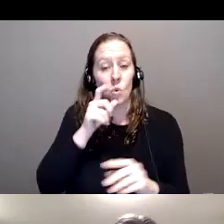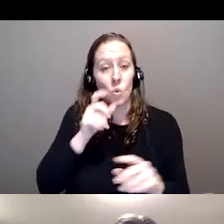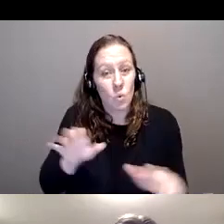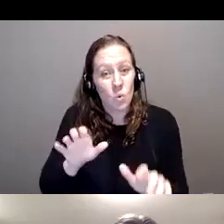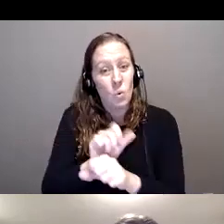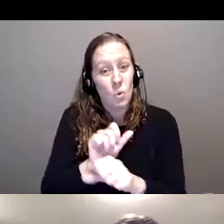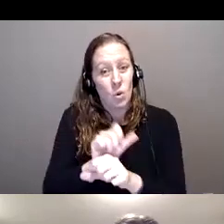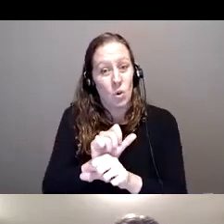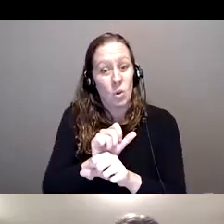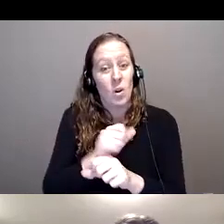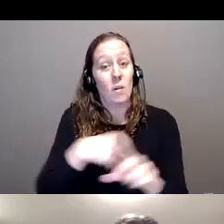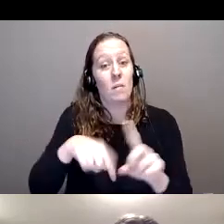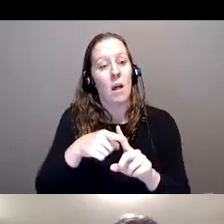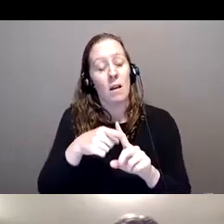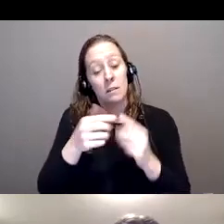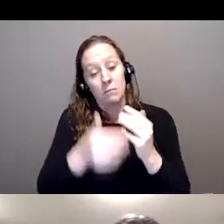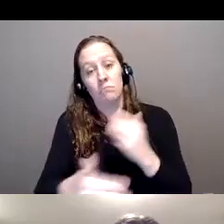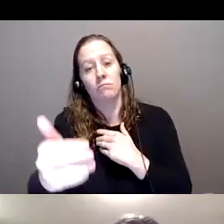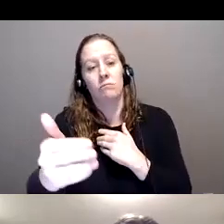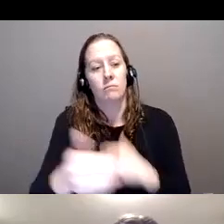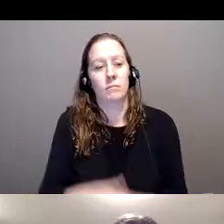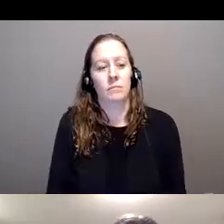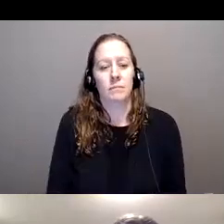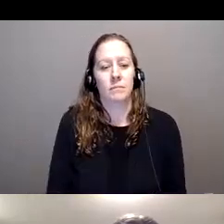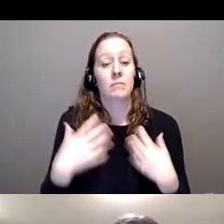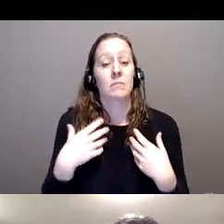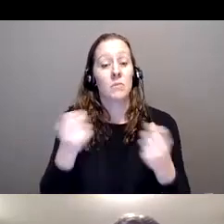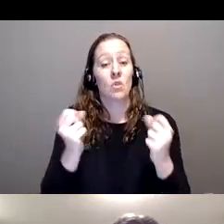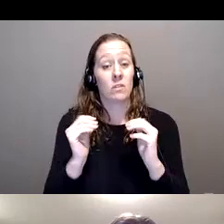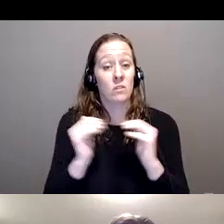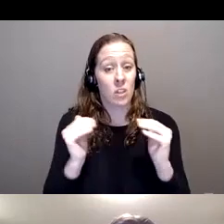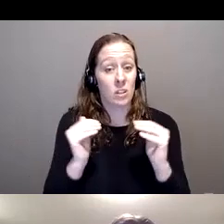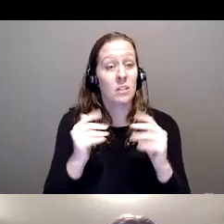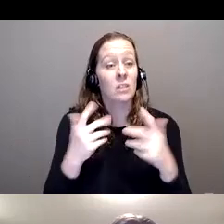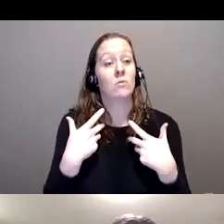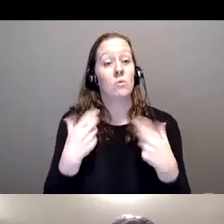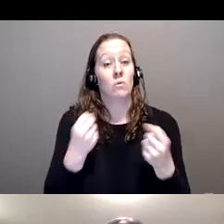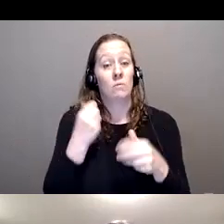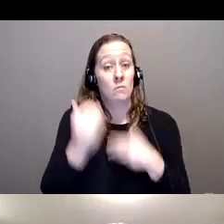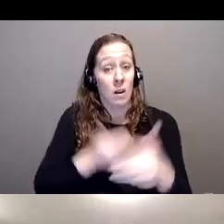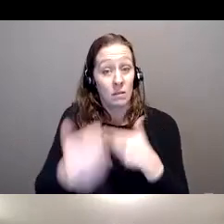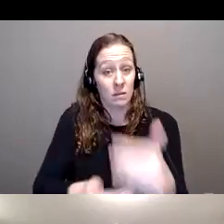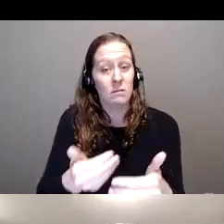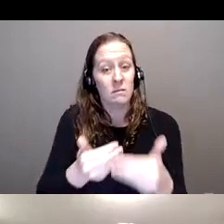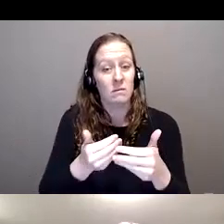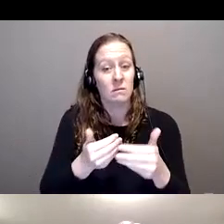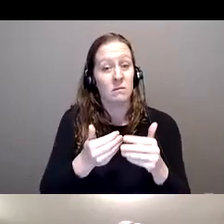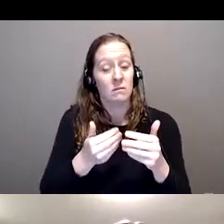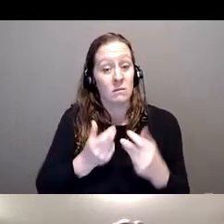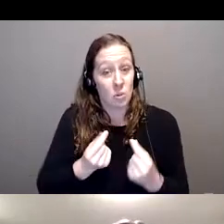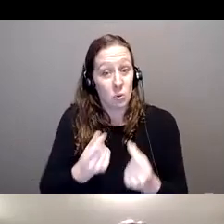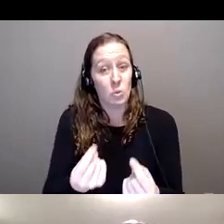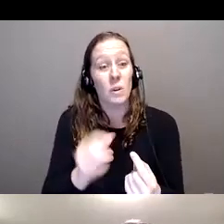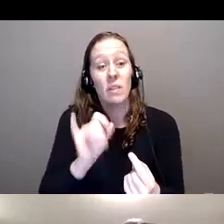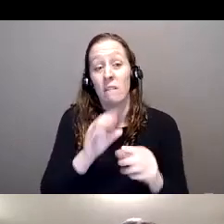So we talk about restorative justice and restorative practice as centered on